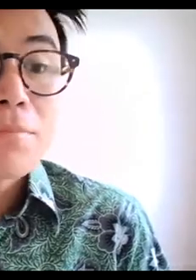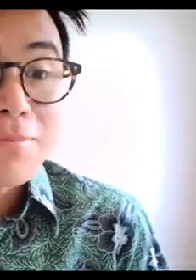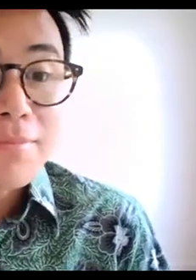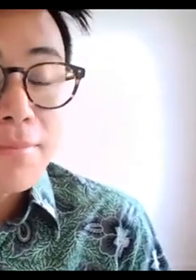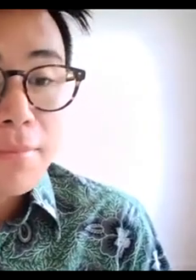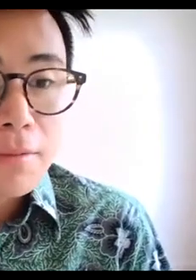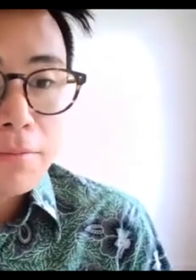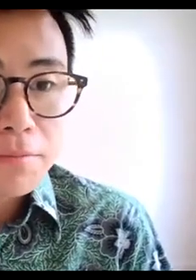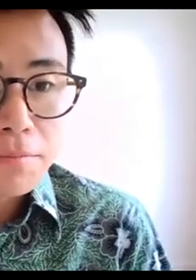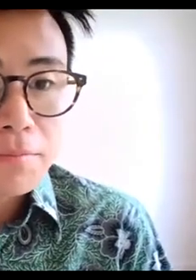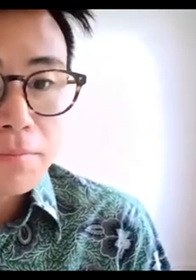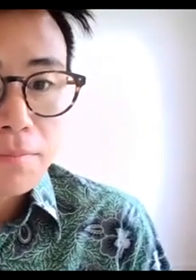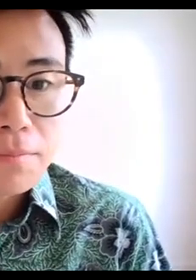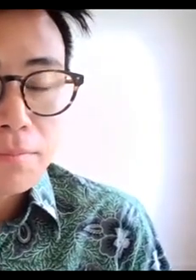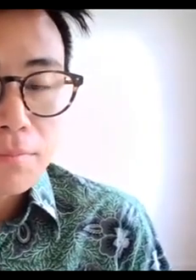subjective a little bit.